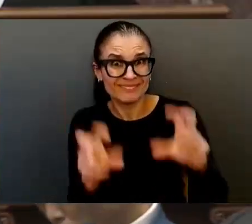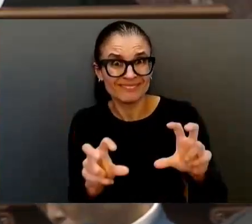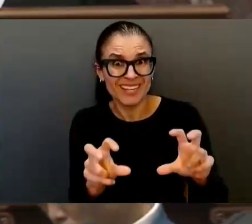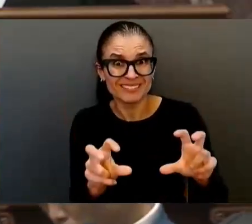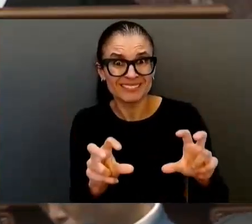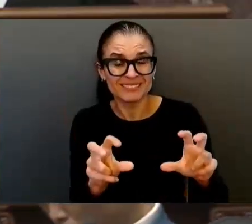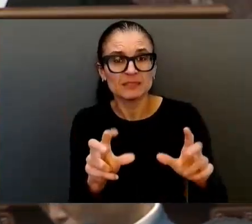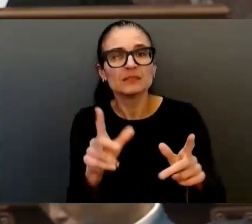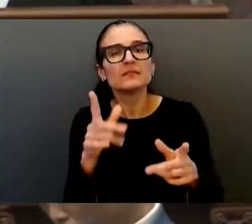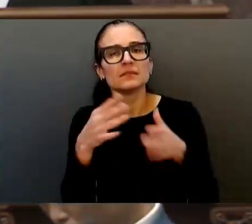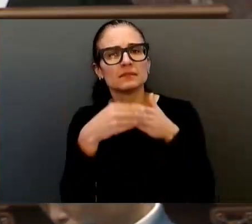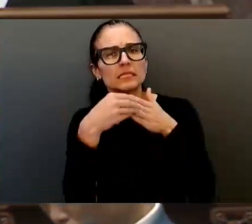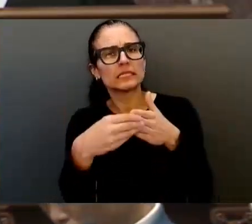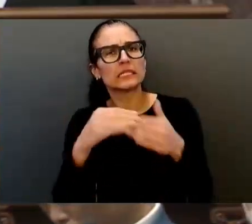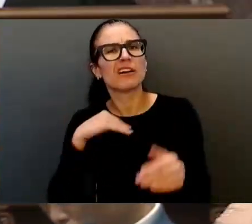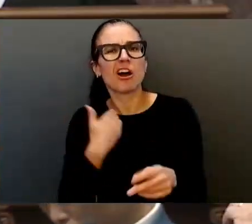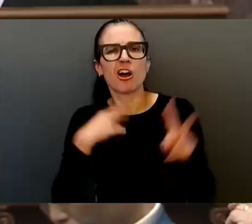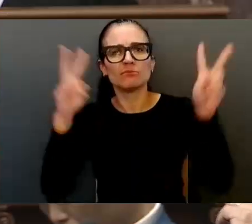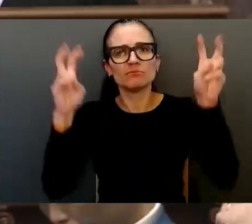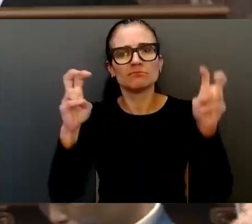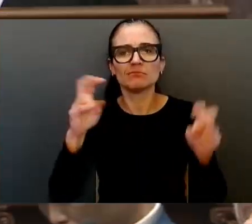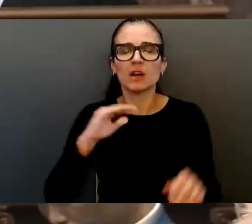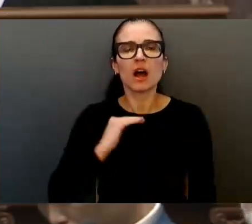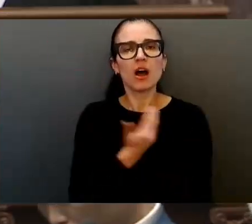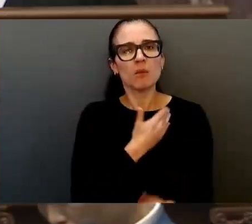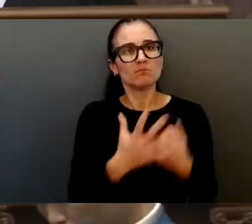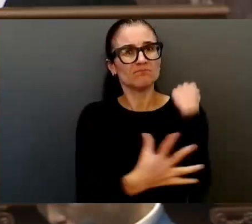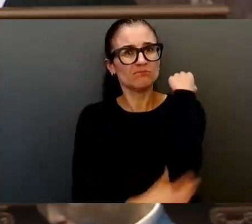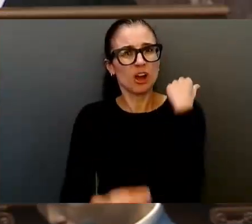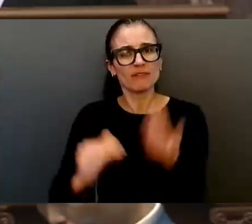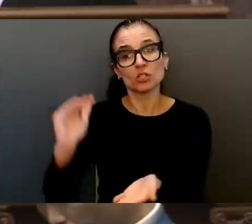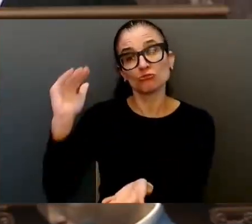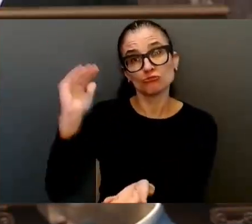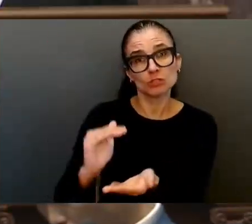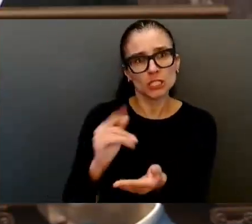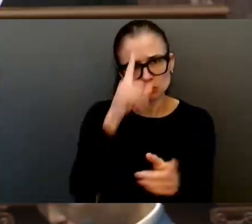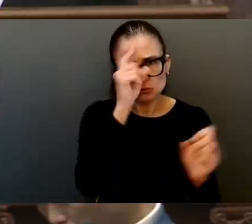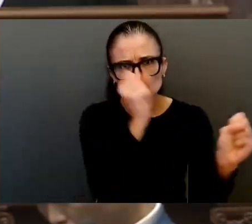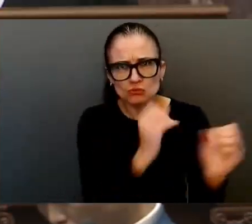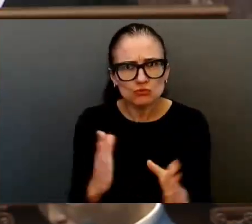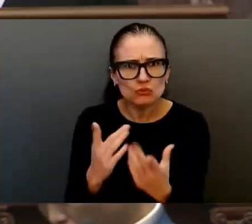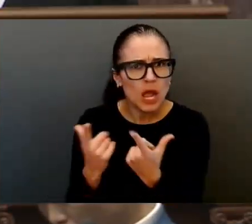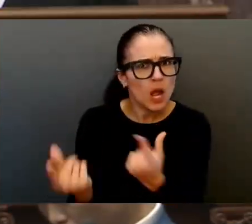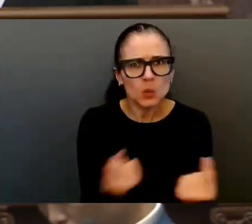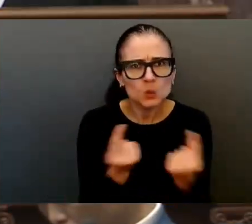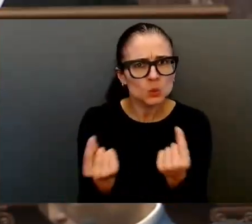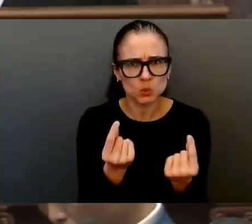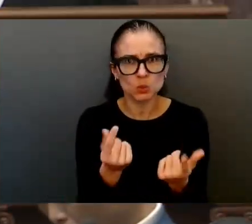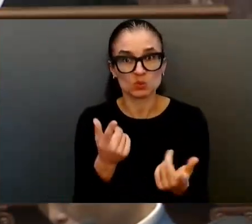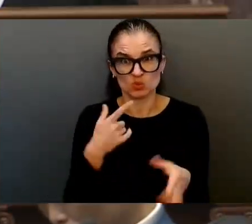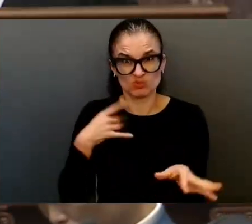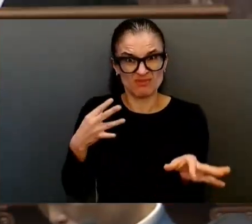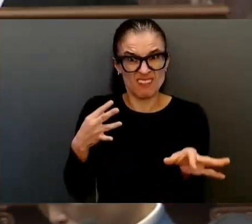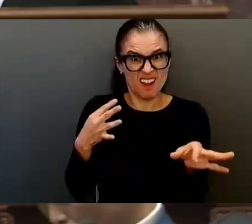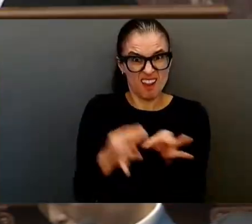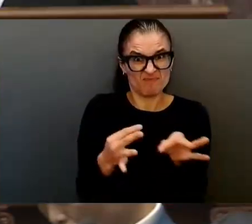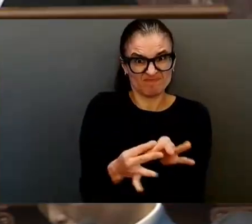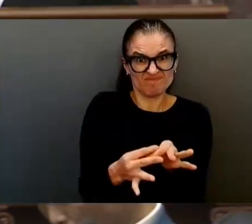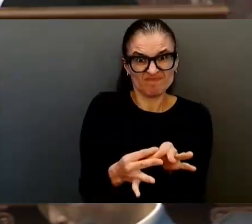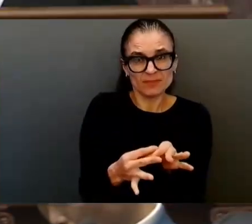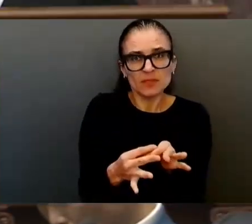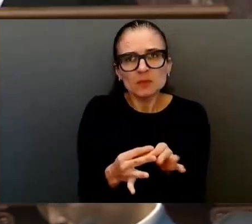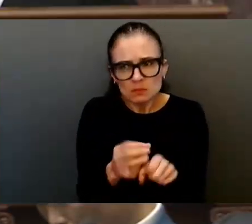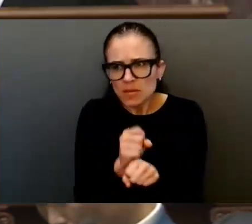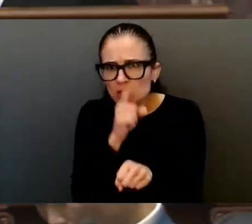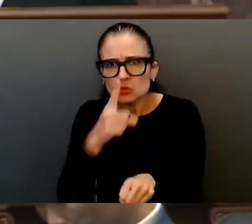better place to be able to withstand tough times right now. That income assistance is up 74%